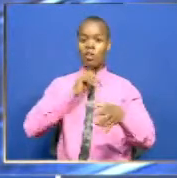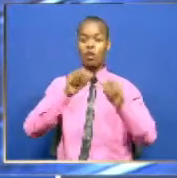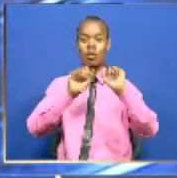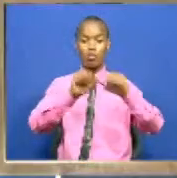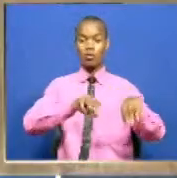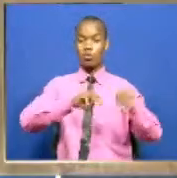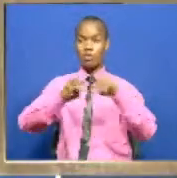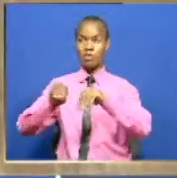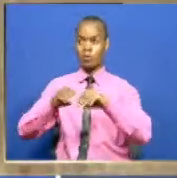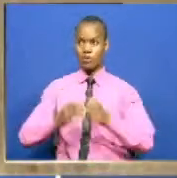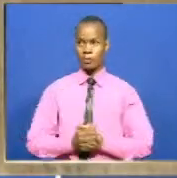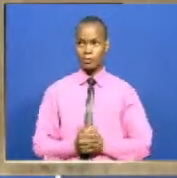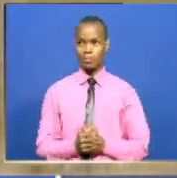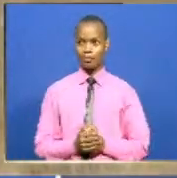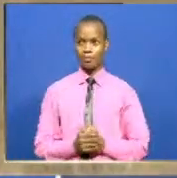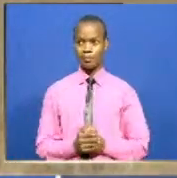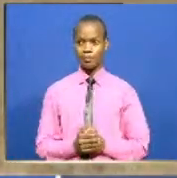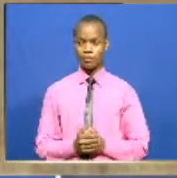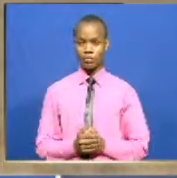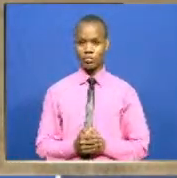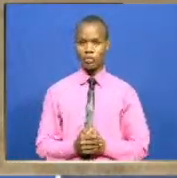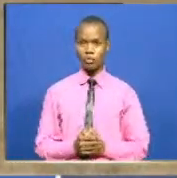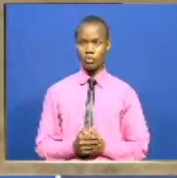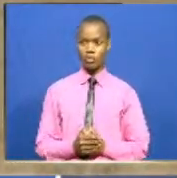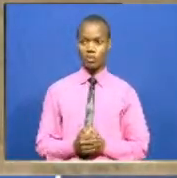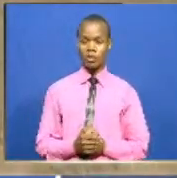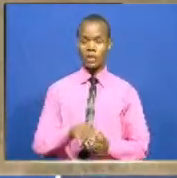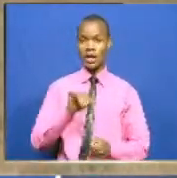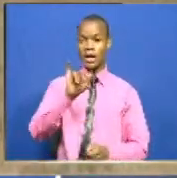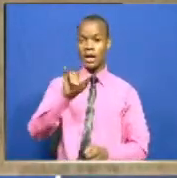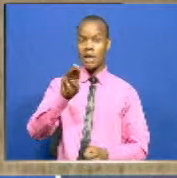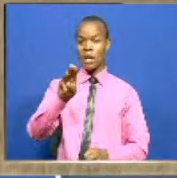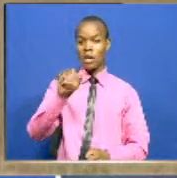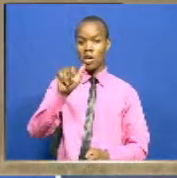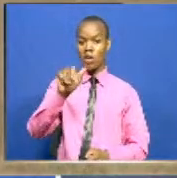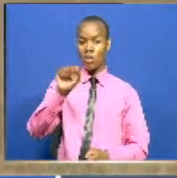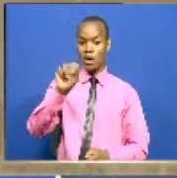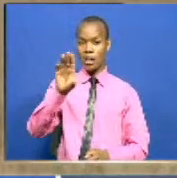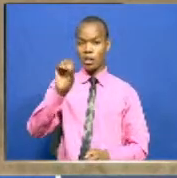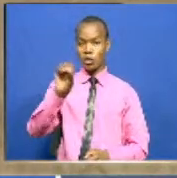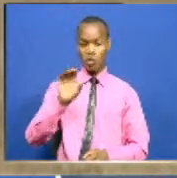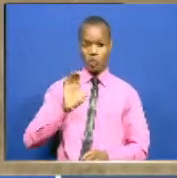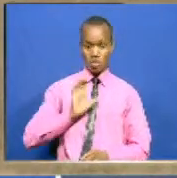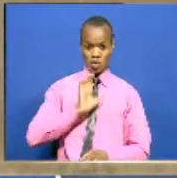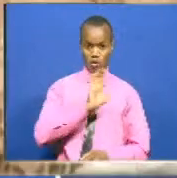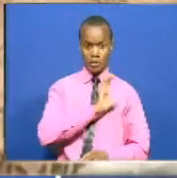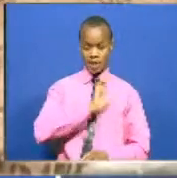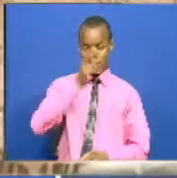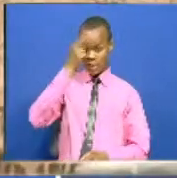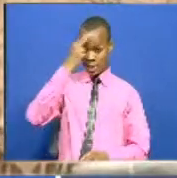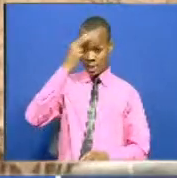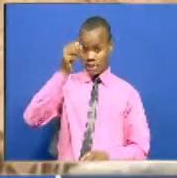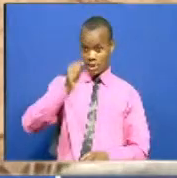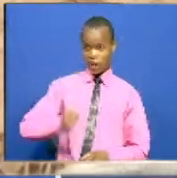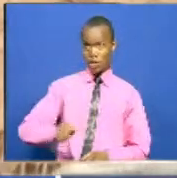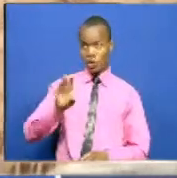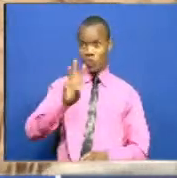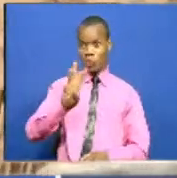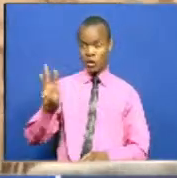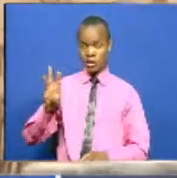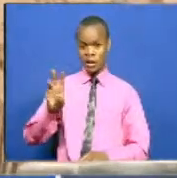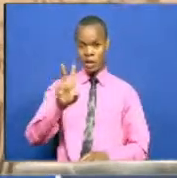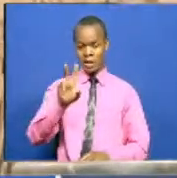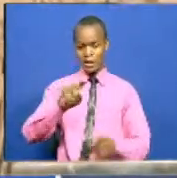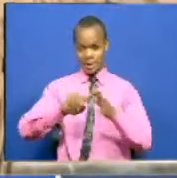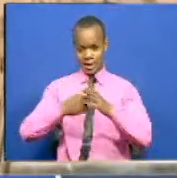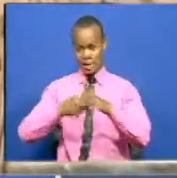voluntarily. Wars of the Ewasu Kidong community in Kajiado West began in 2017. This is when unknown